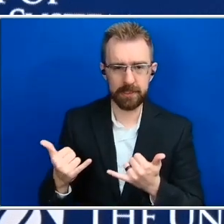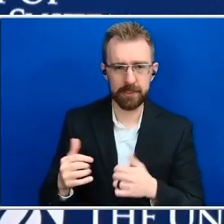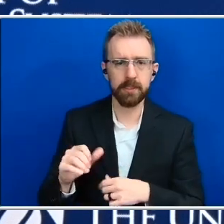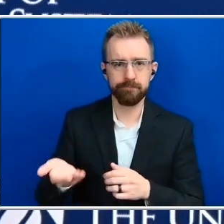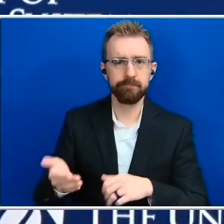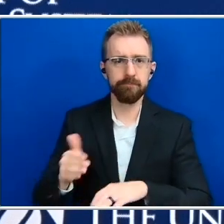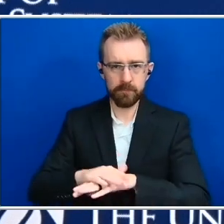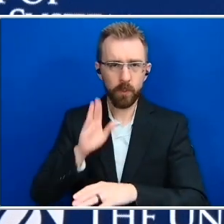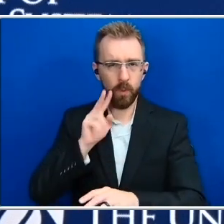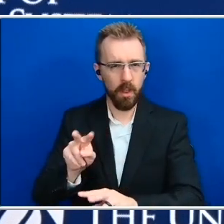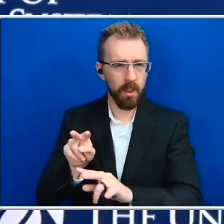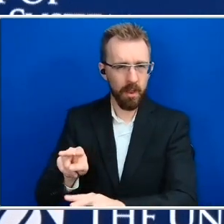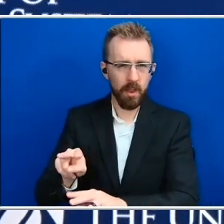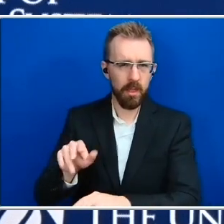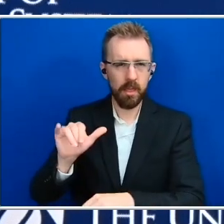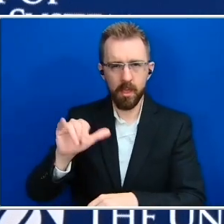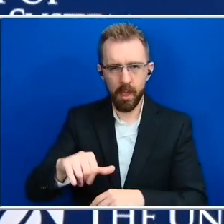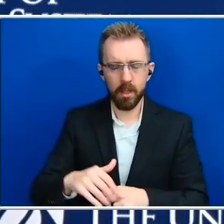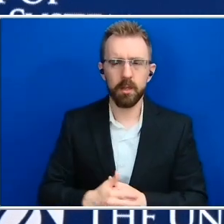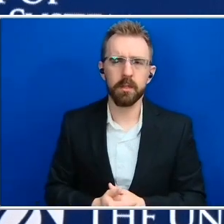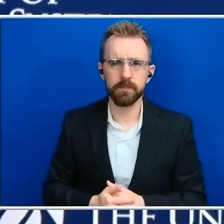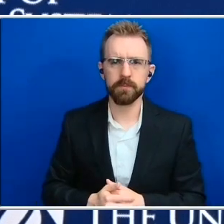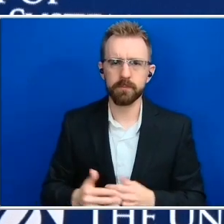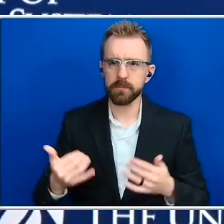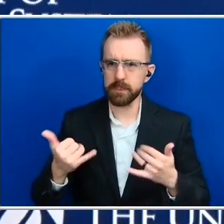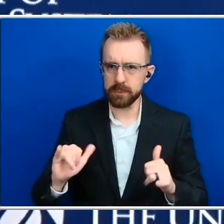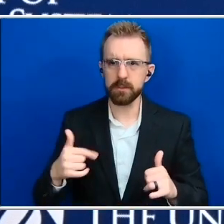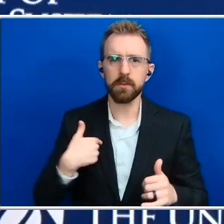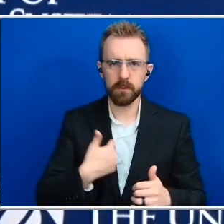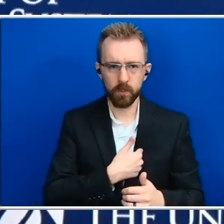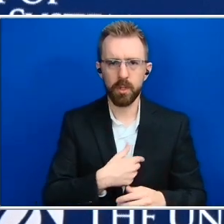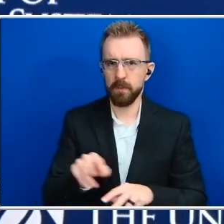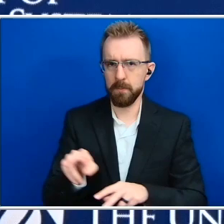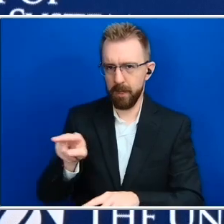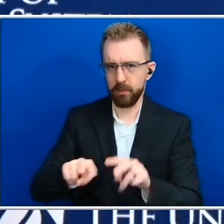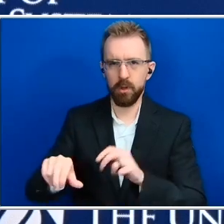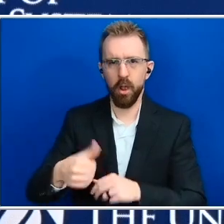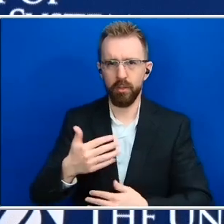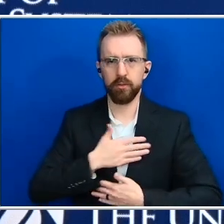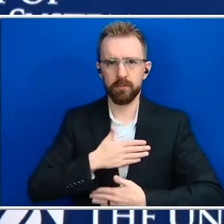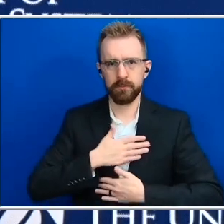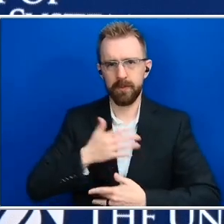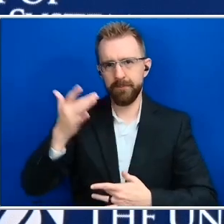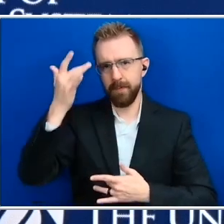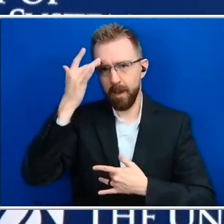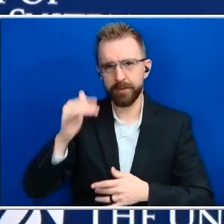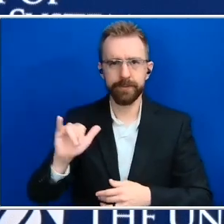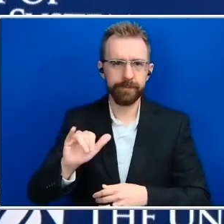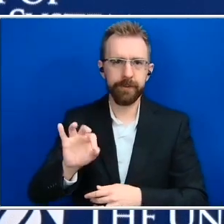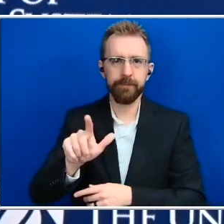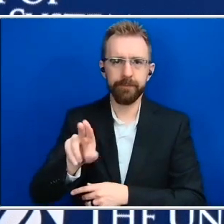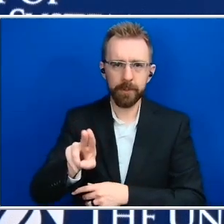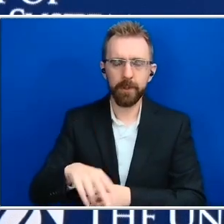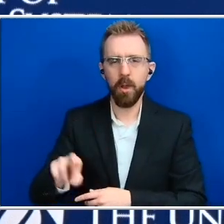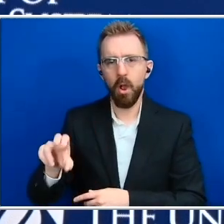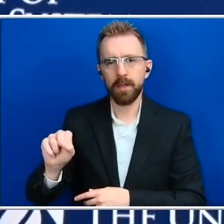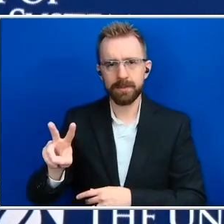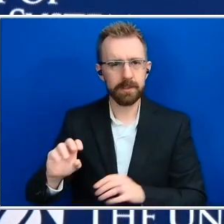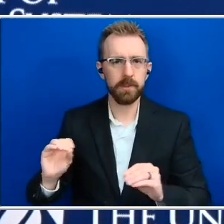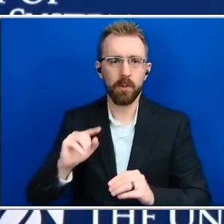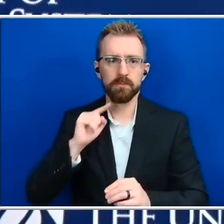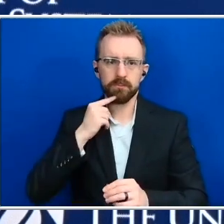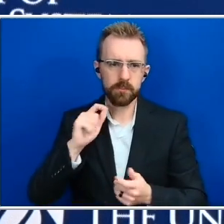that. Still, we are also monitoring other respiratory viruses such as flu and RSV, but no significant change in there. Still very